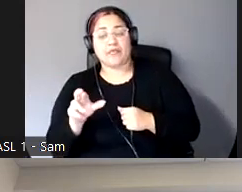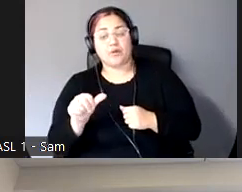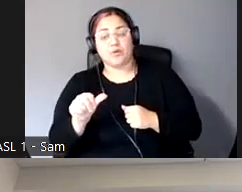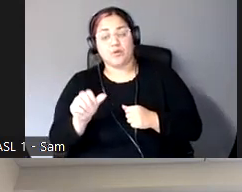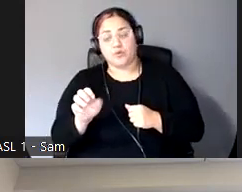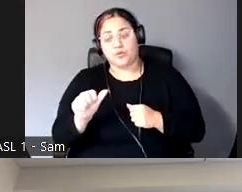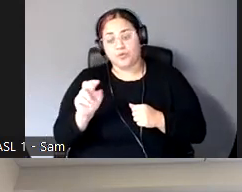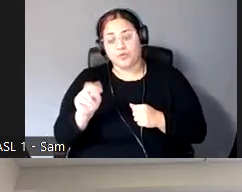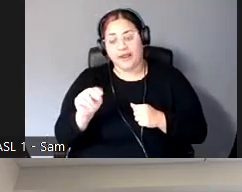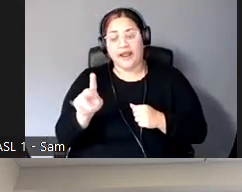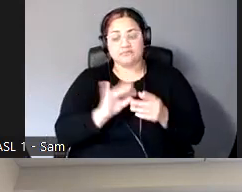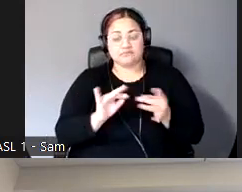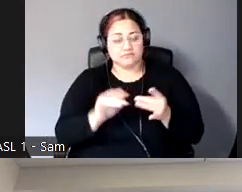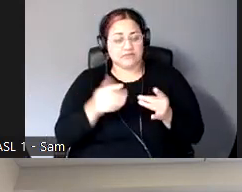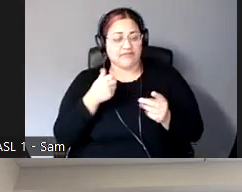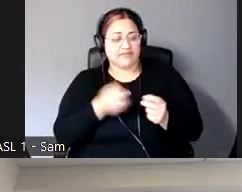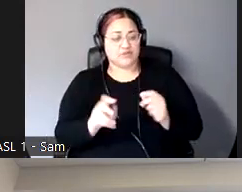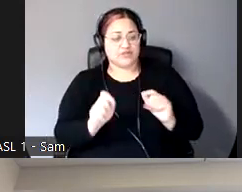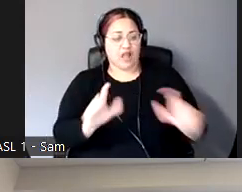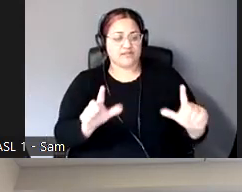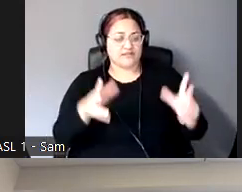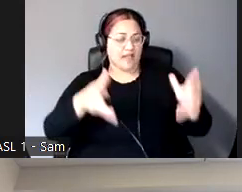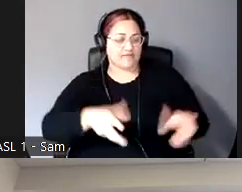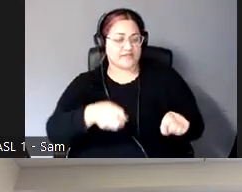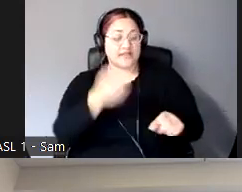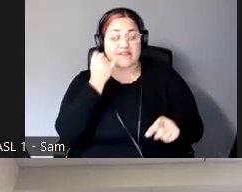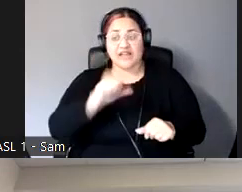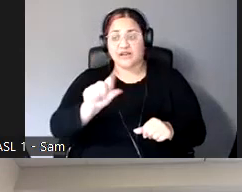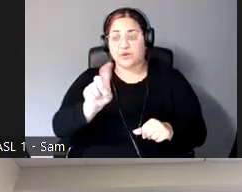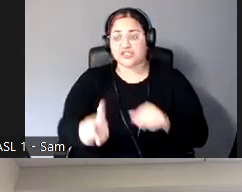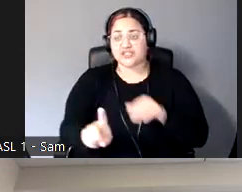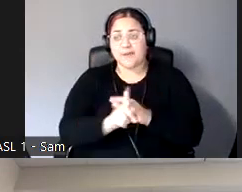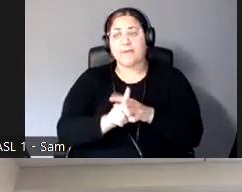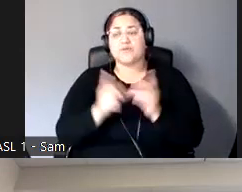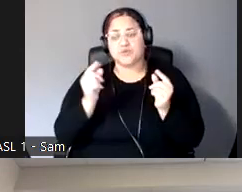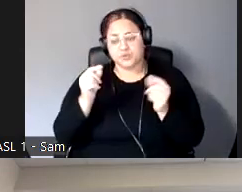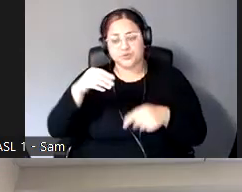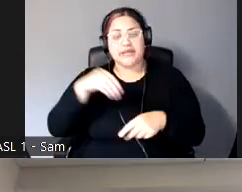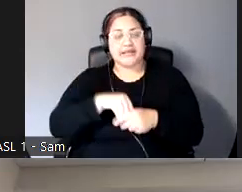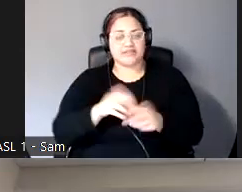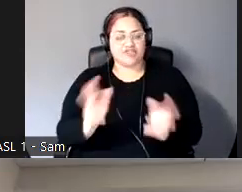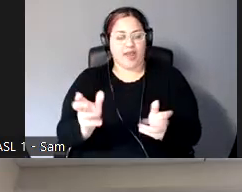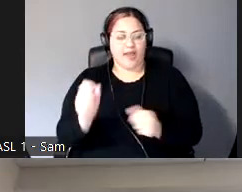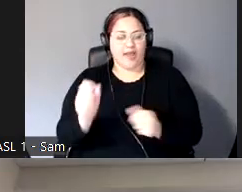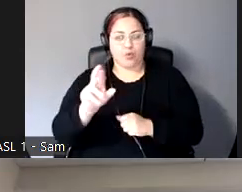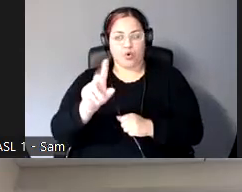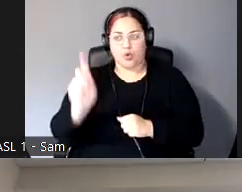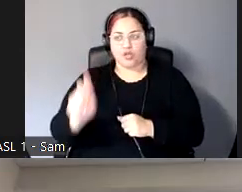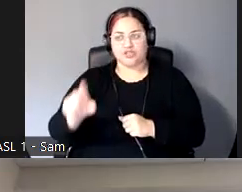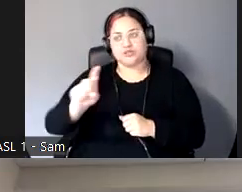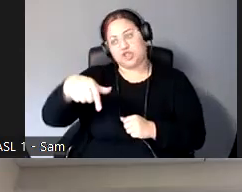so if you have any other ideas or questions that come up, please put them in the chat or the question box and we'll try to get to them. This is the contact information